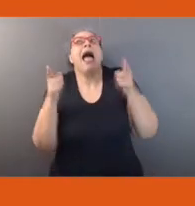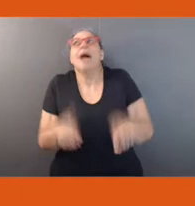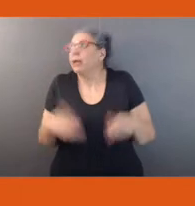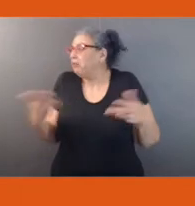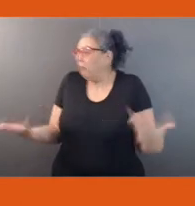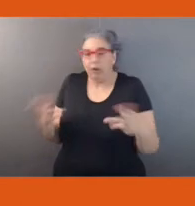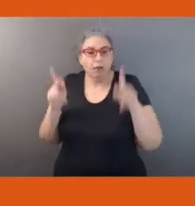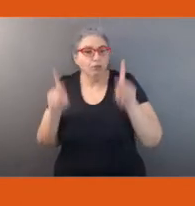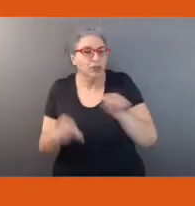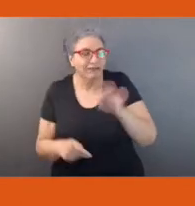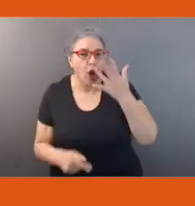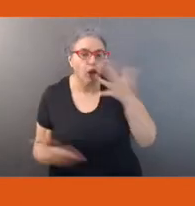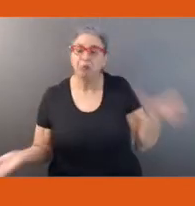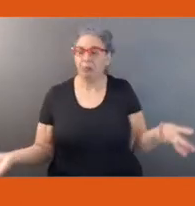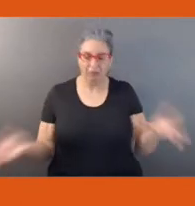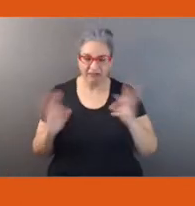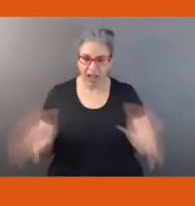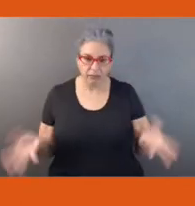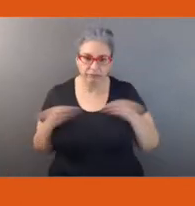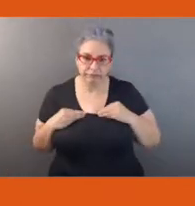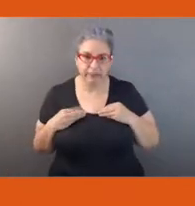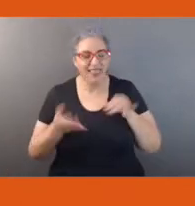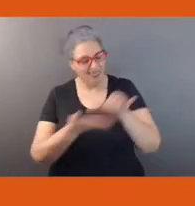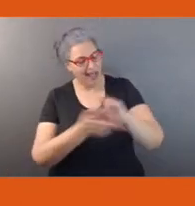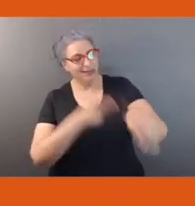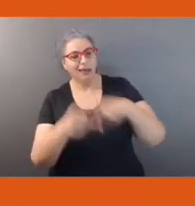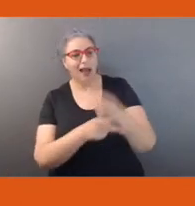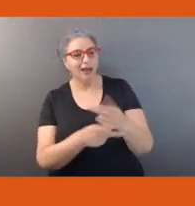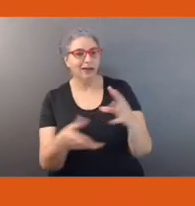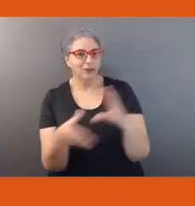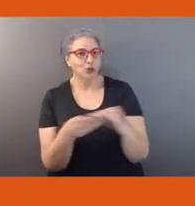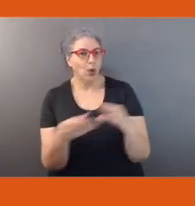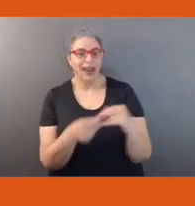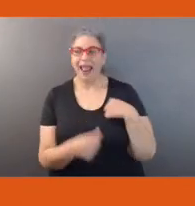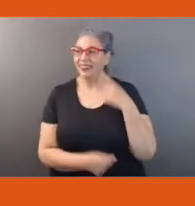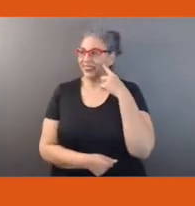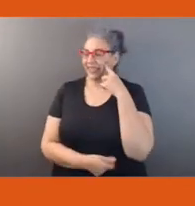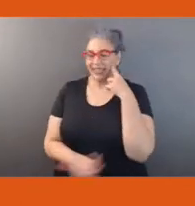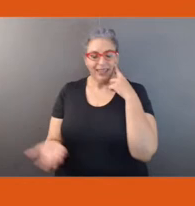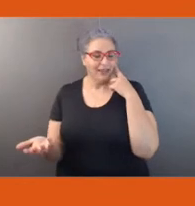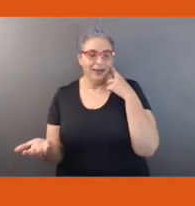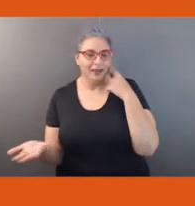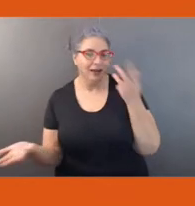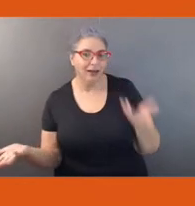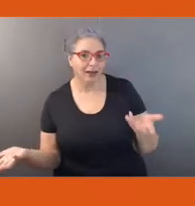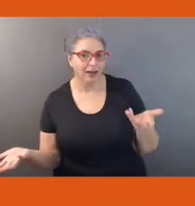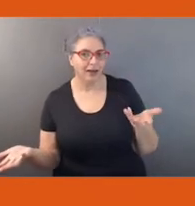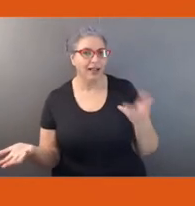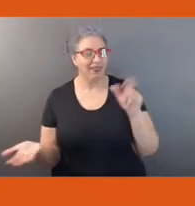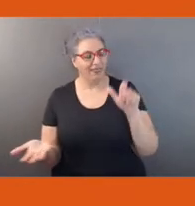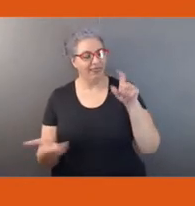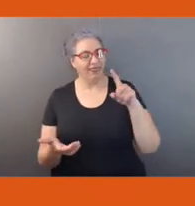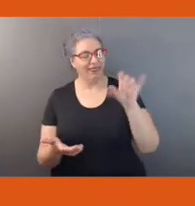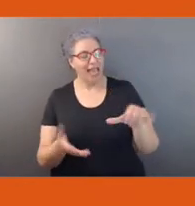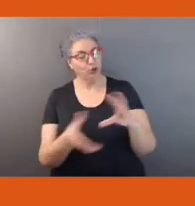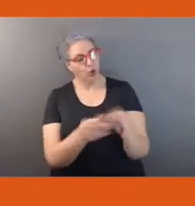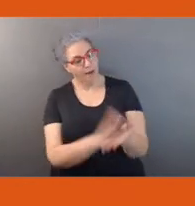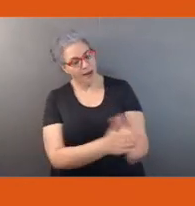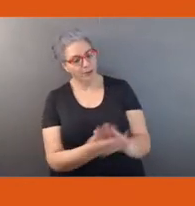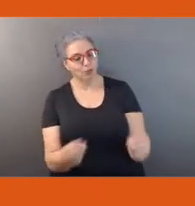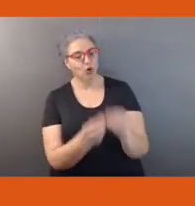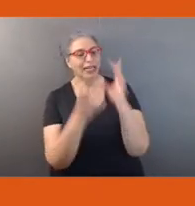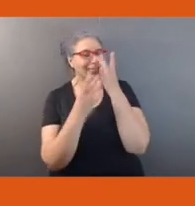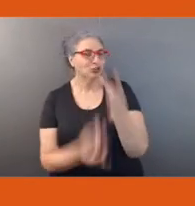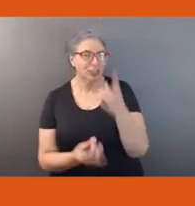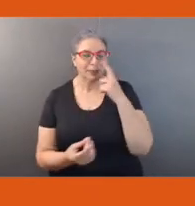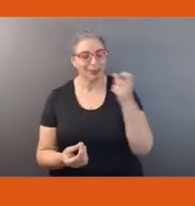of color. Those are the types of stories that I think then they become more interesting because